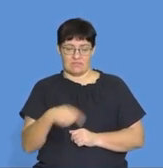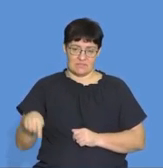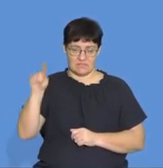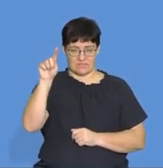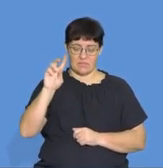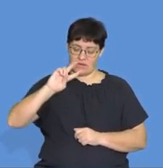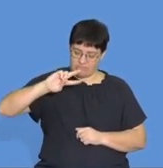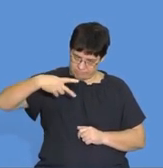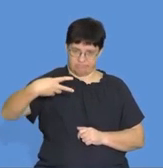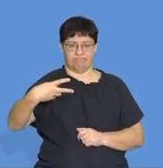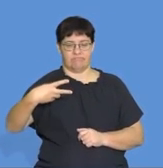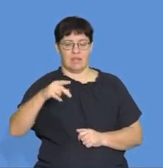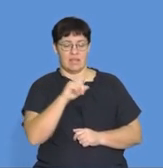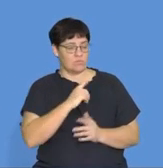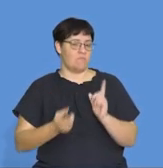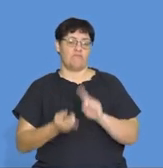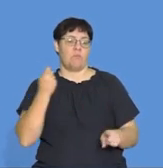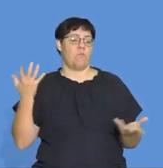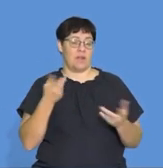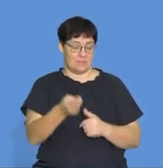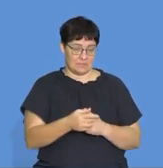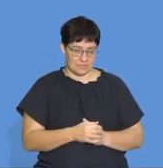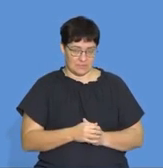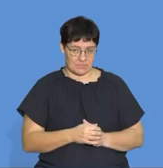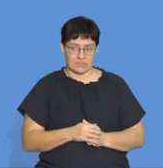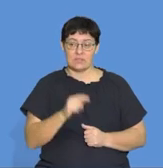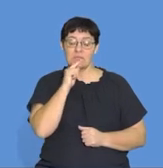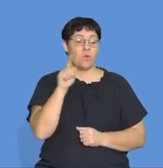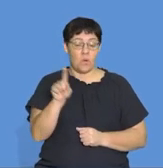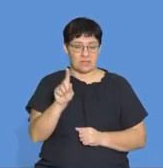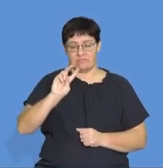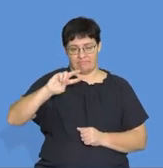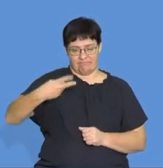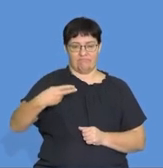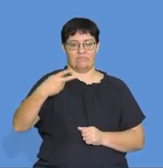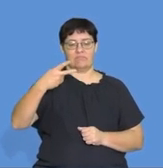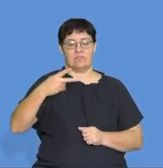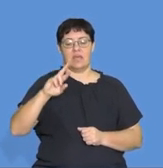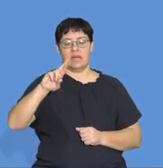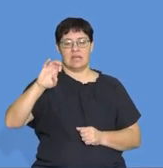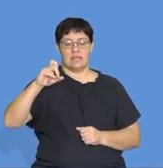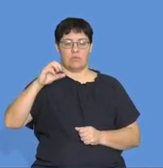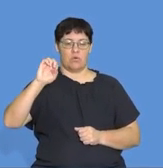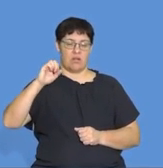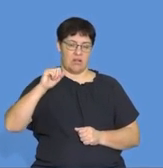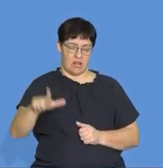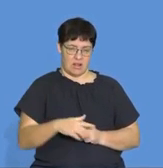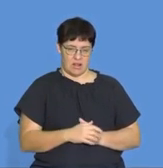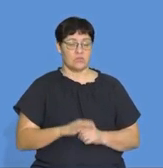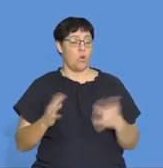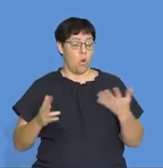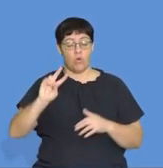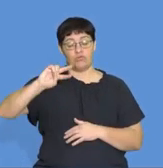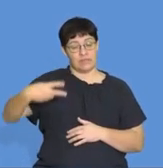4x over 3 comes from. So we call this the reciprocal. So it's either a